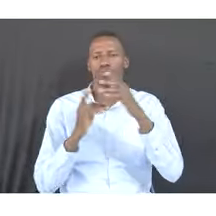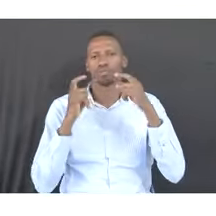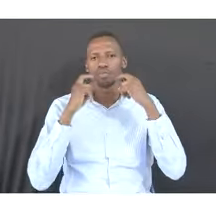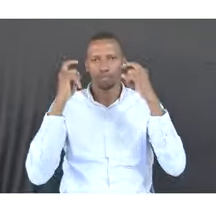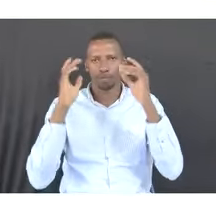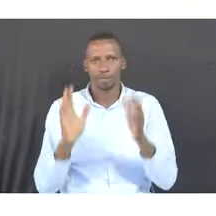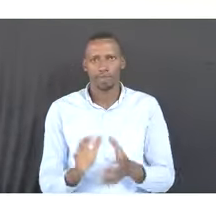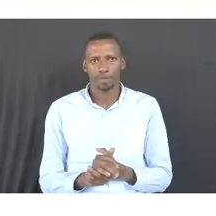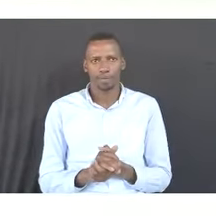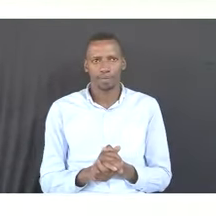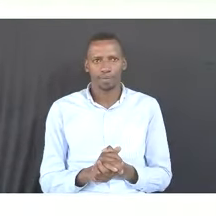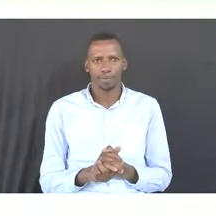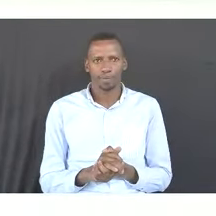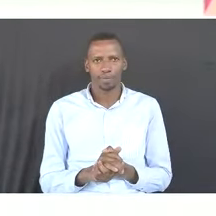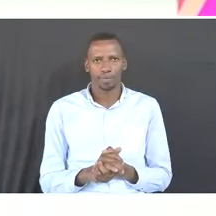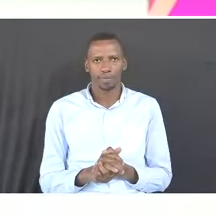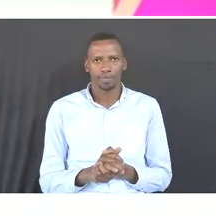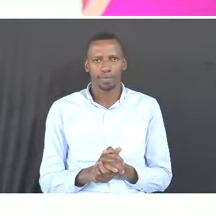Are we willing?